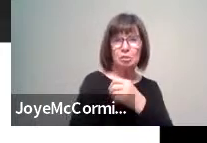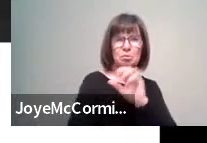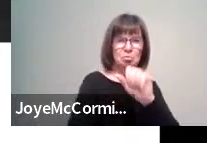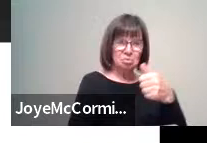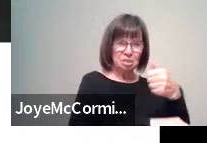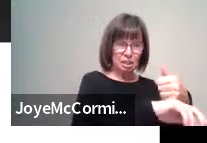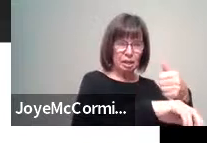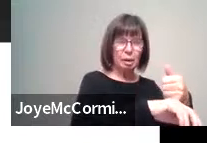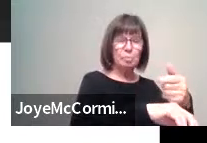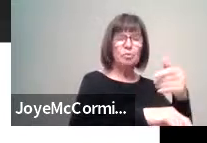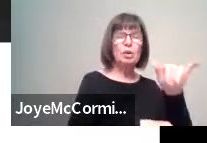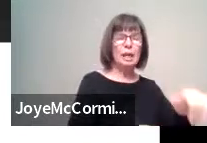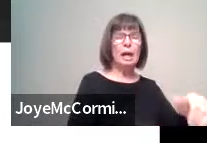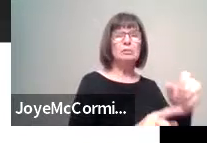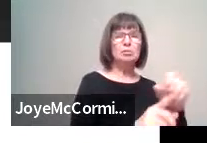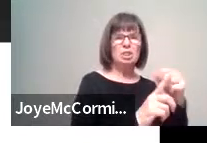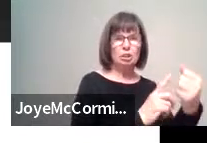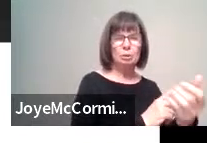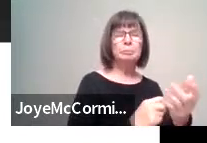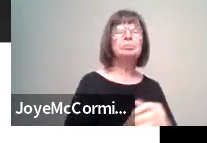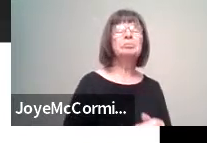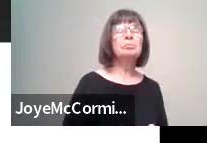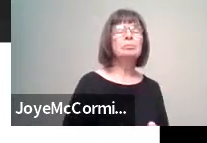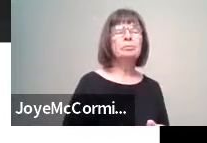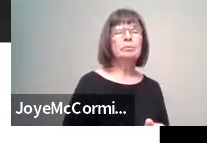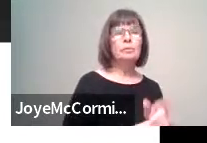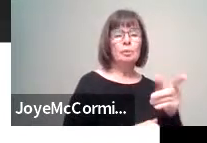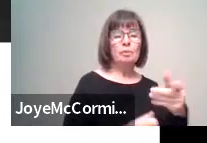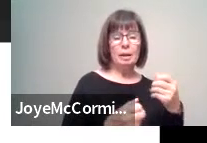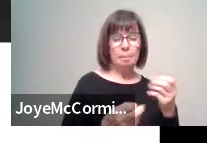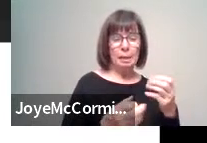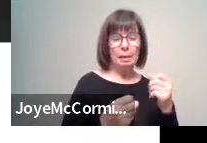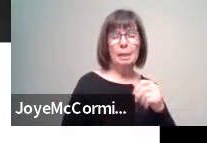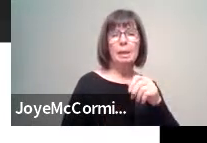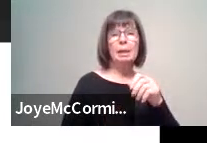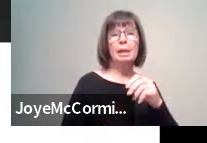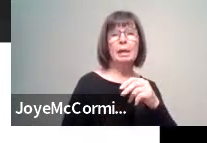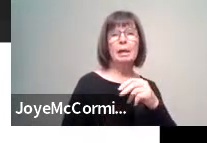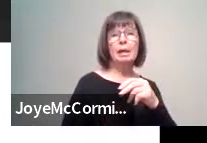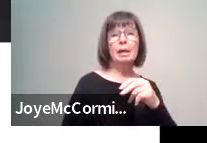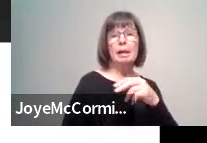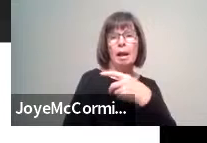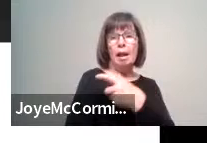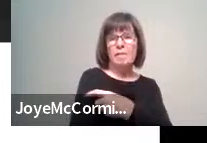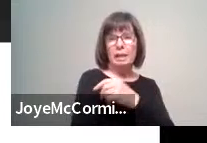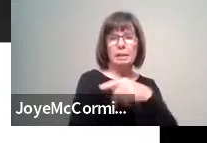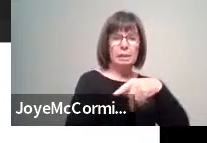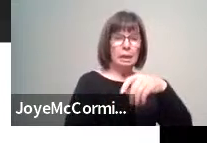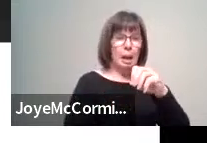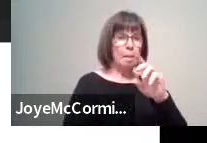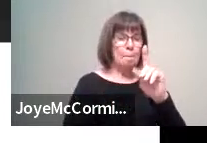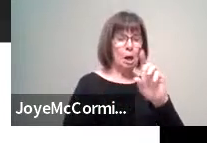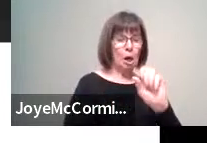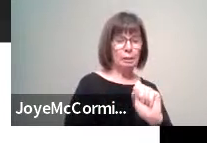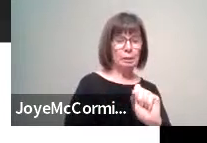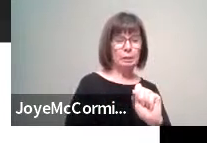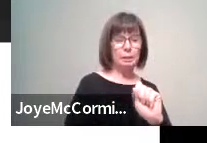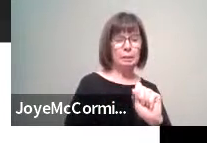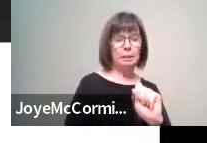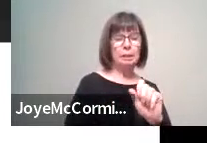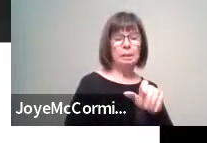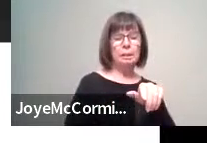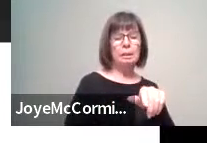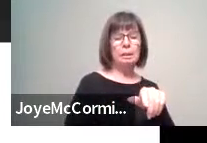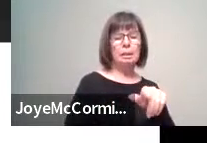settings. We've had a number of county pods, vaccine pods. We most recently had vaccination